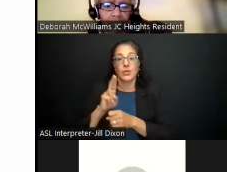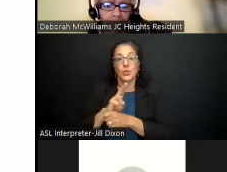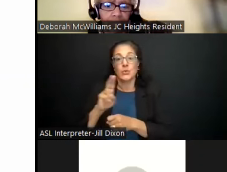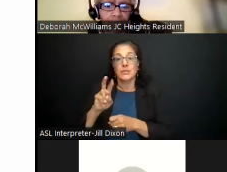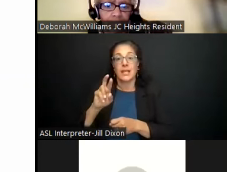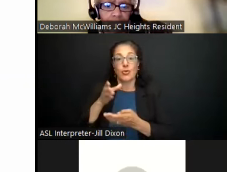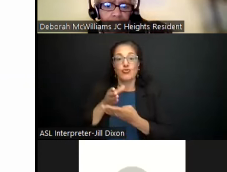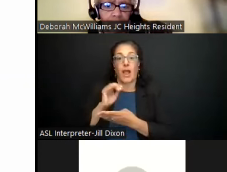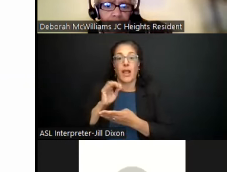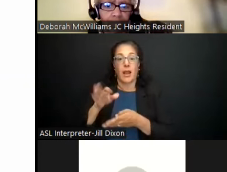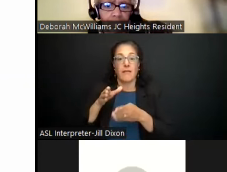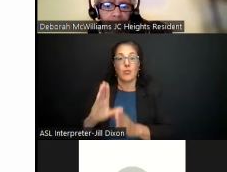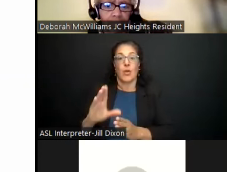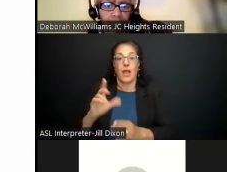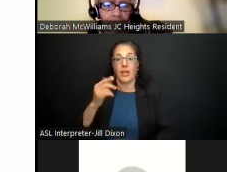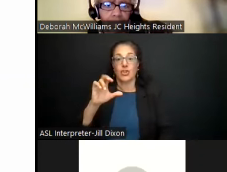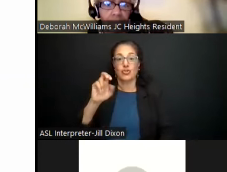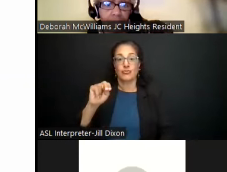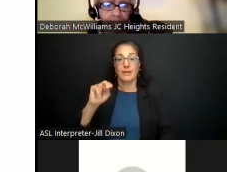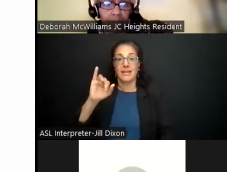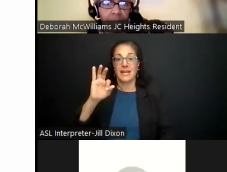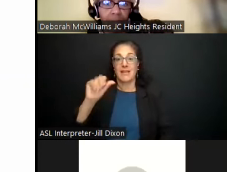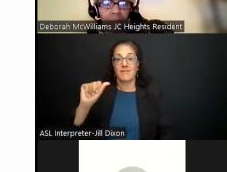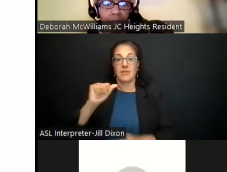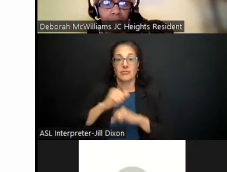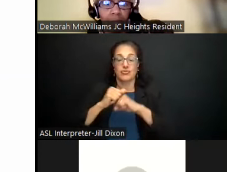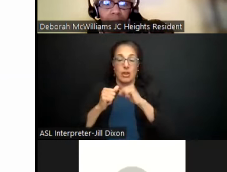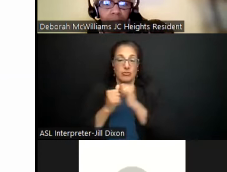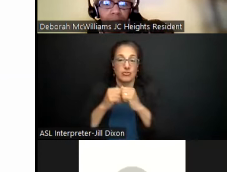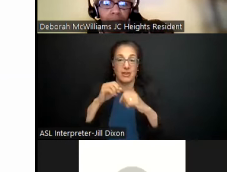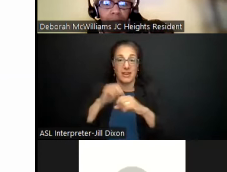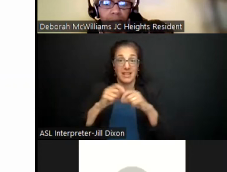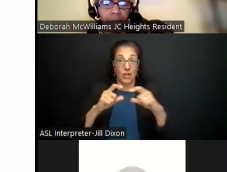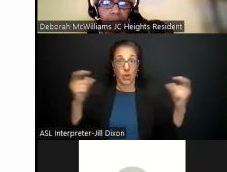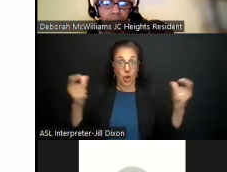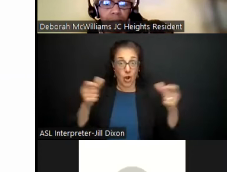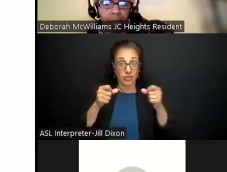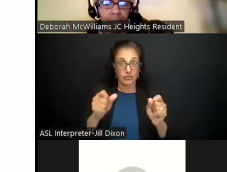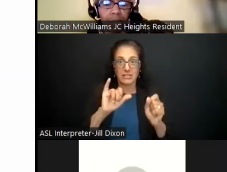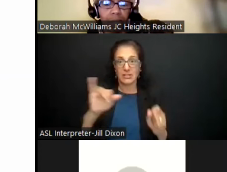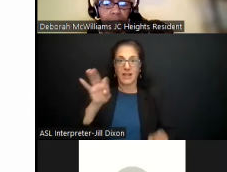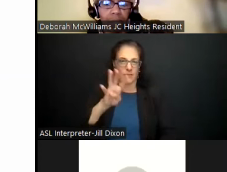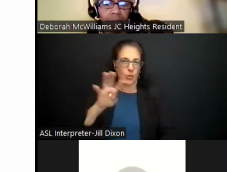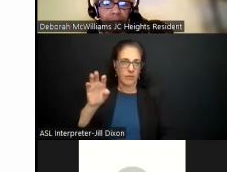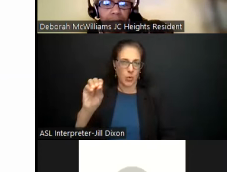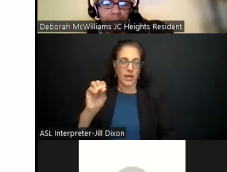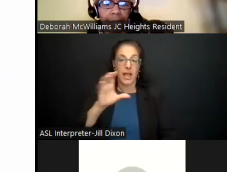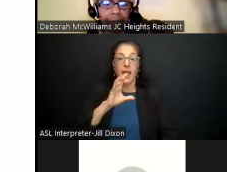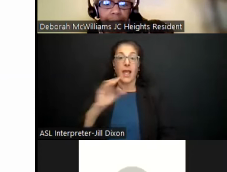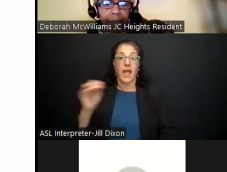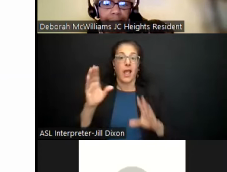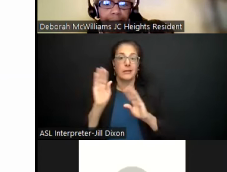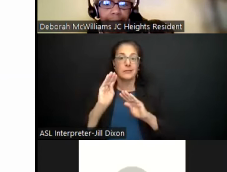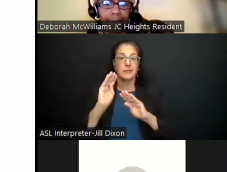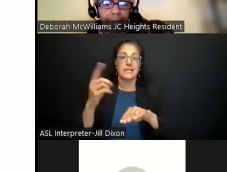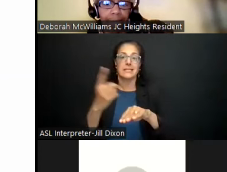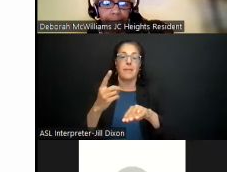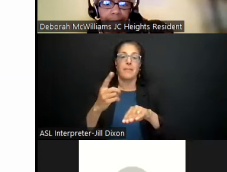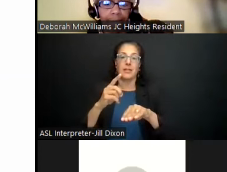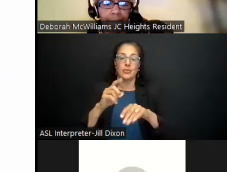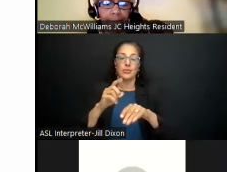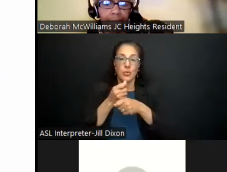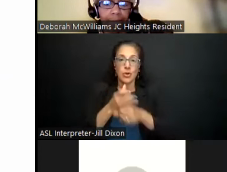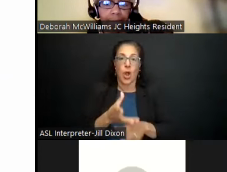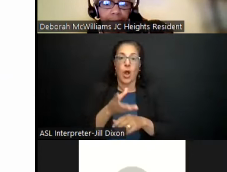green infrastructure within these larger streets like 440 and putting in something to slow the water, filter